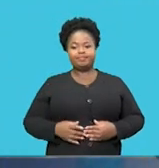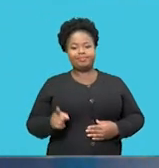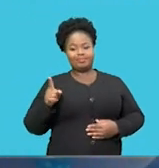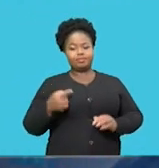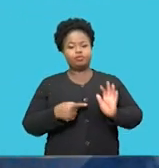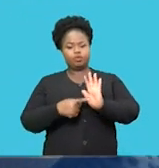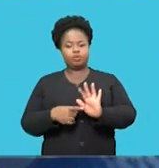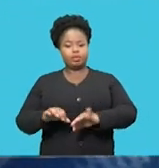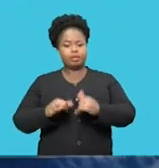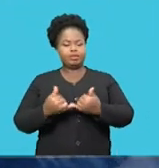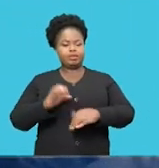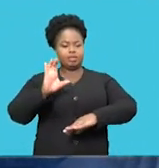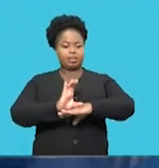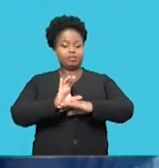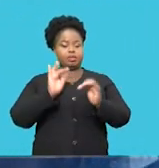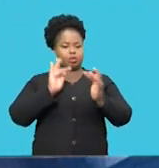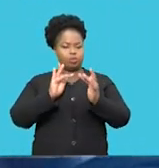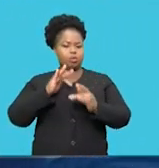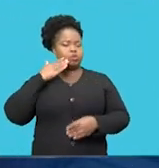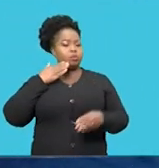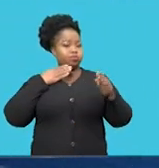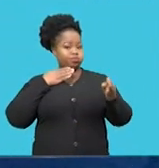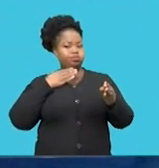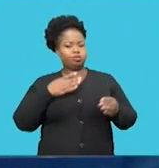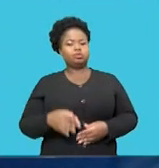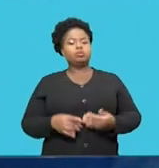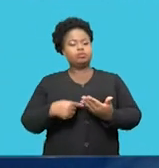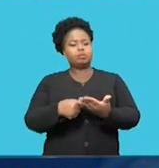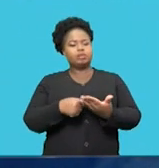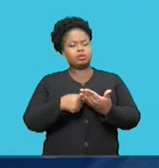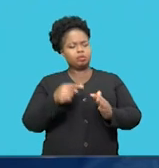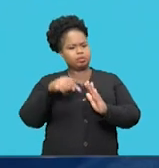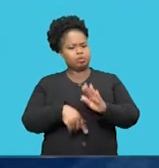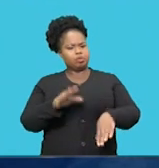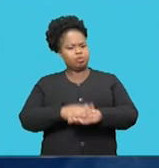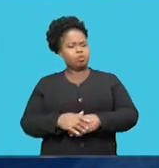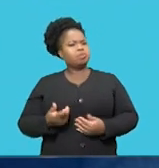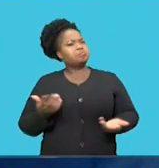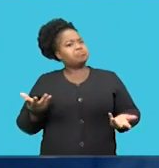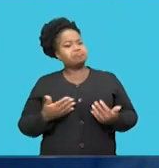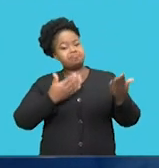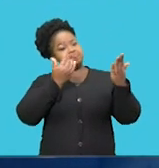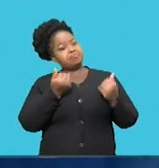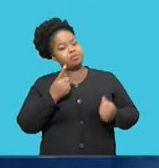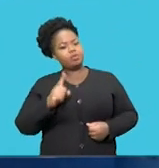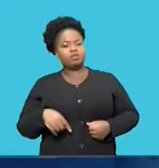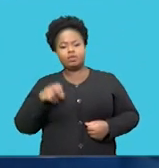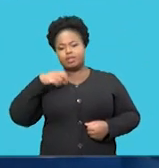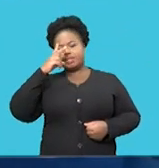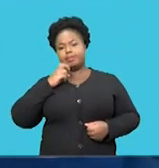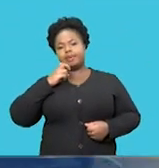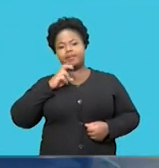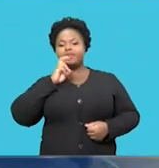kuvezwe inkampani ye-Capital Connect ngenkathi isingethe umcimbi wokudingida nokuveza ngokungase kulindeleke nge-Black Friday yakulo nyaka